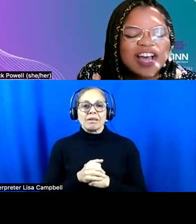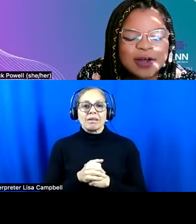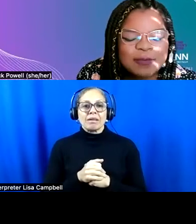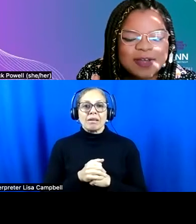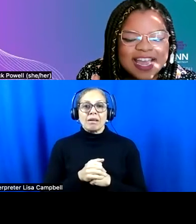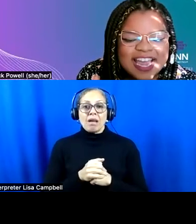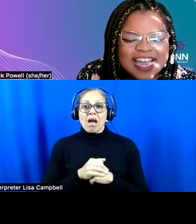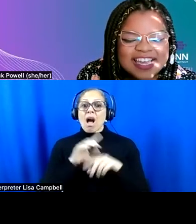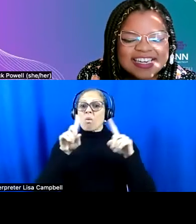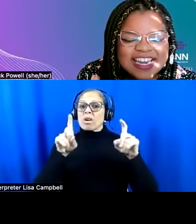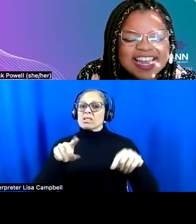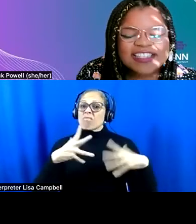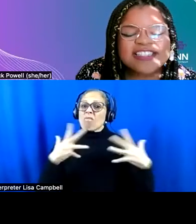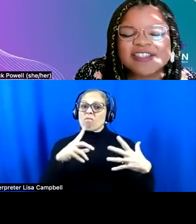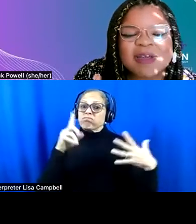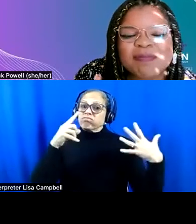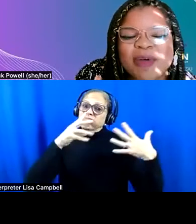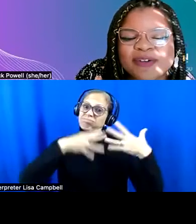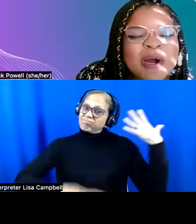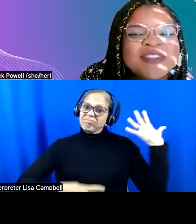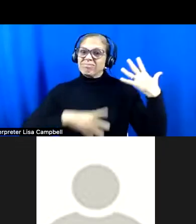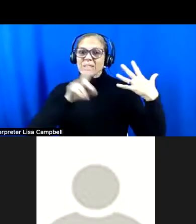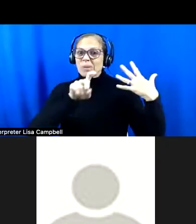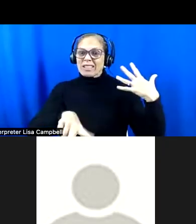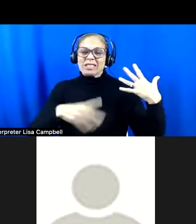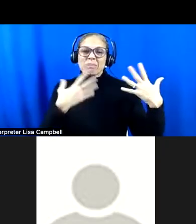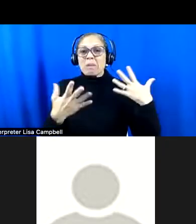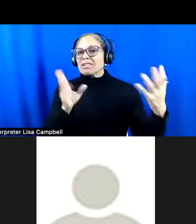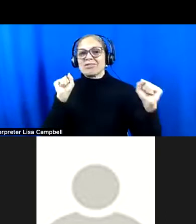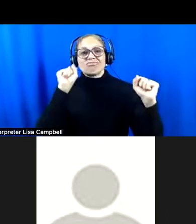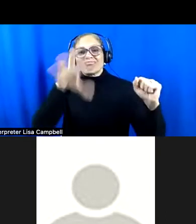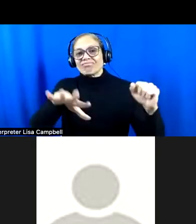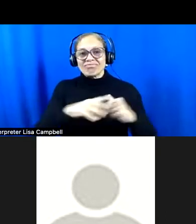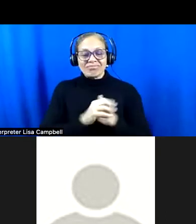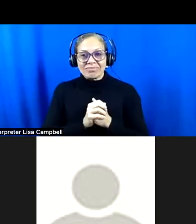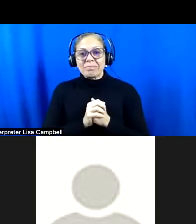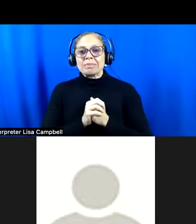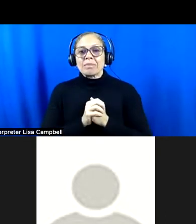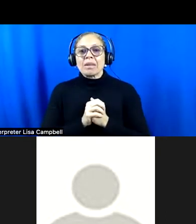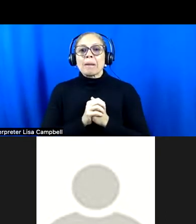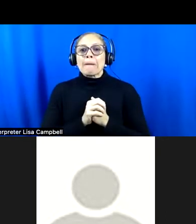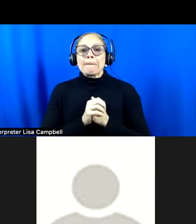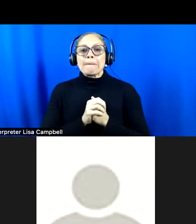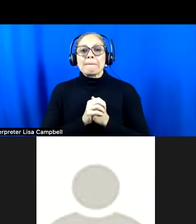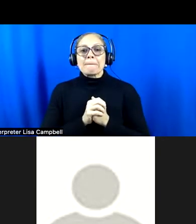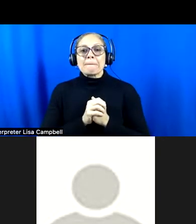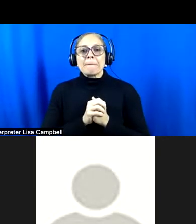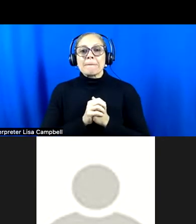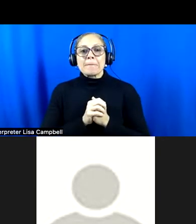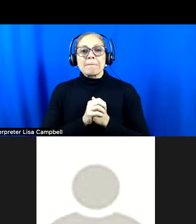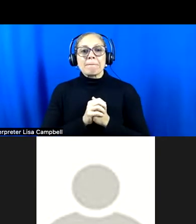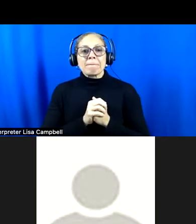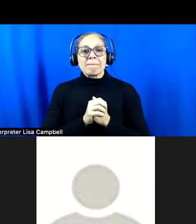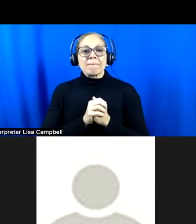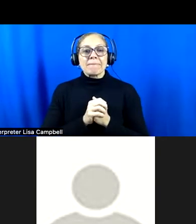questions, and I guess it's just better to probably just jump right in. But part of what we're